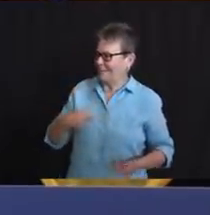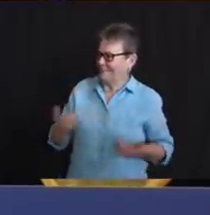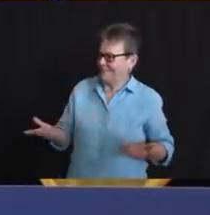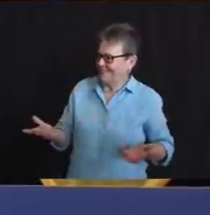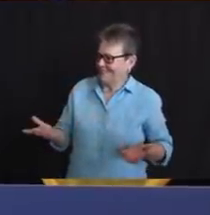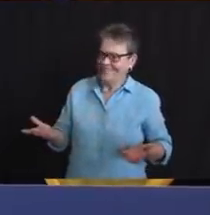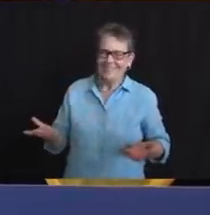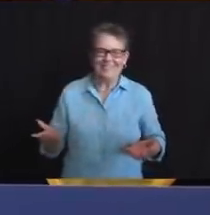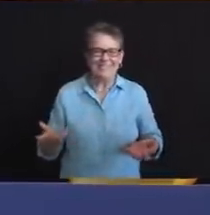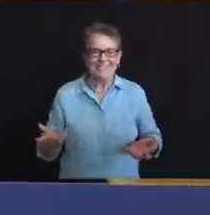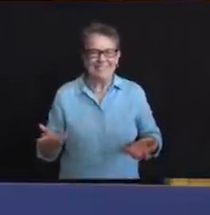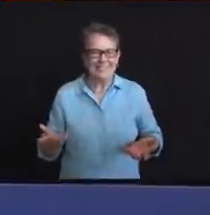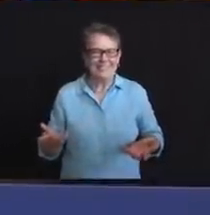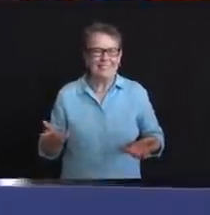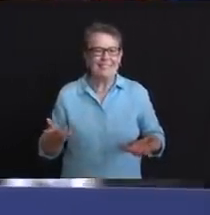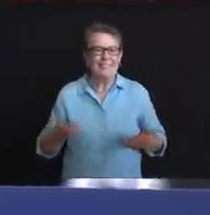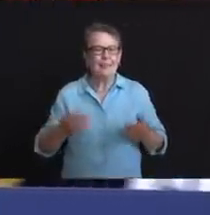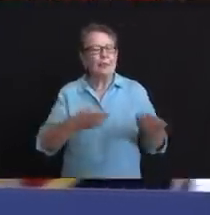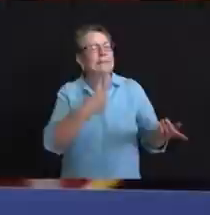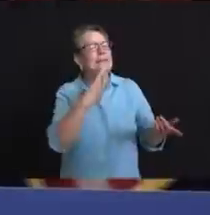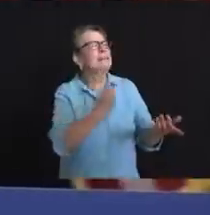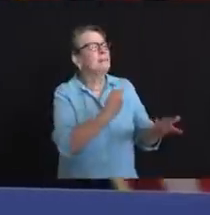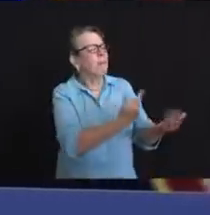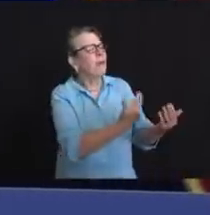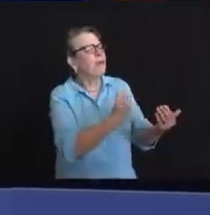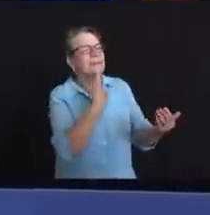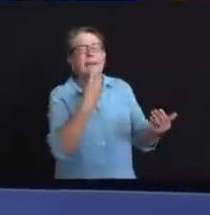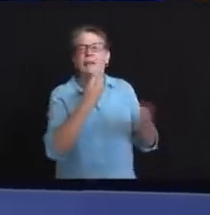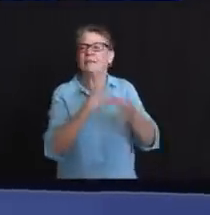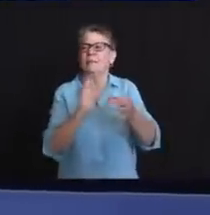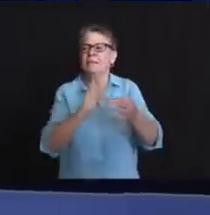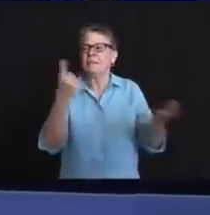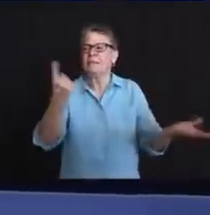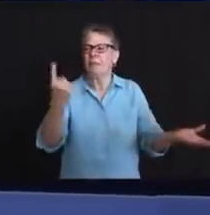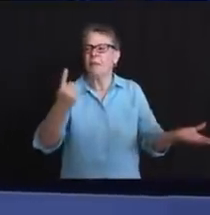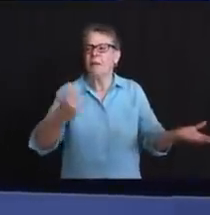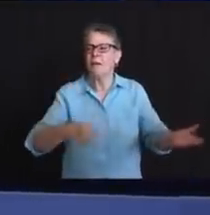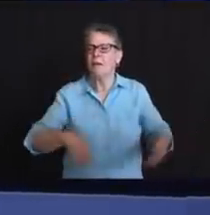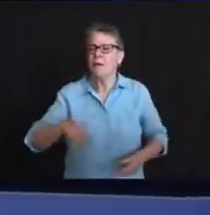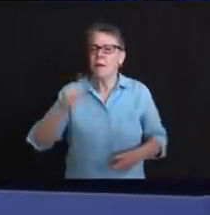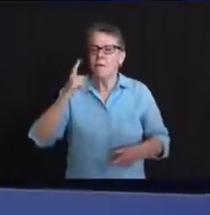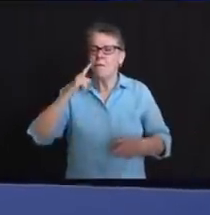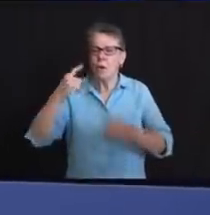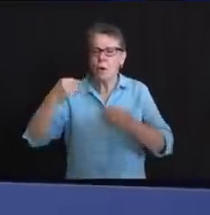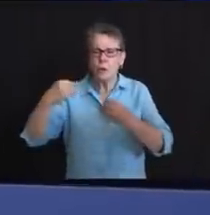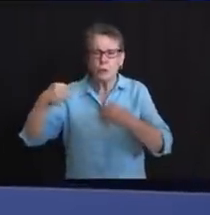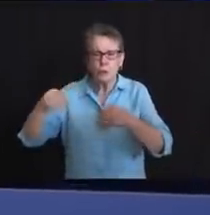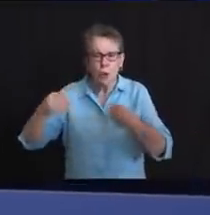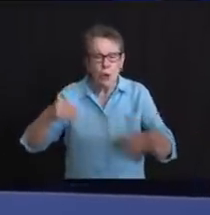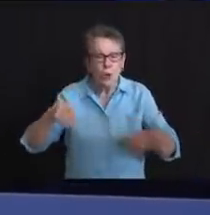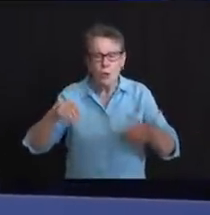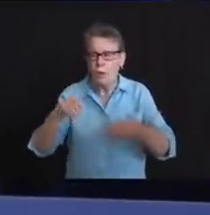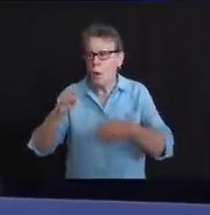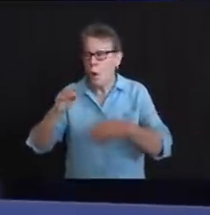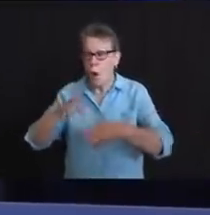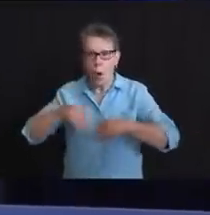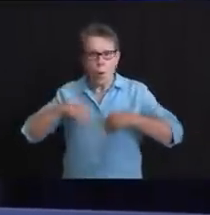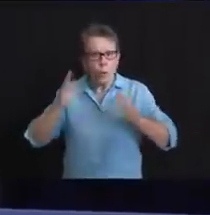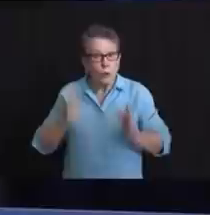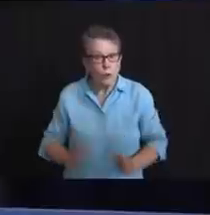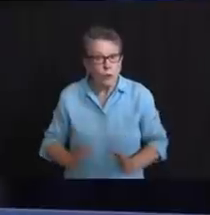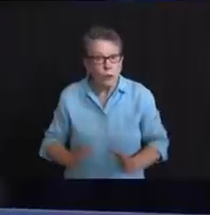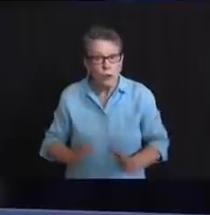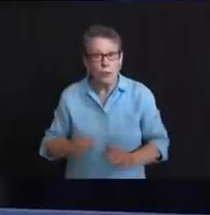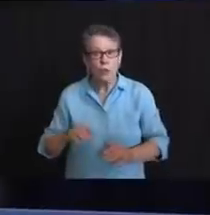Could I just say, for retail workers, we really do encourage that people that are essential